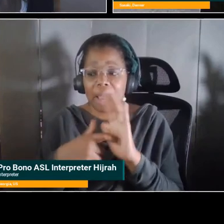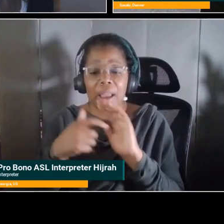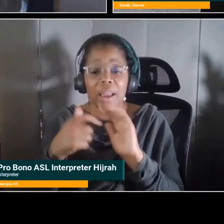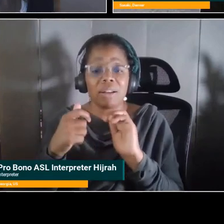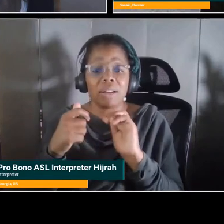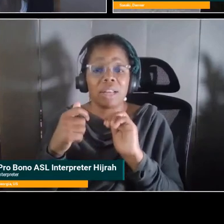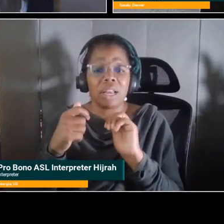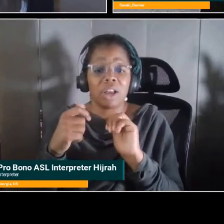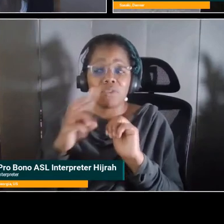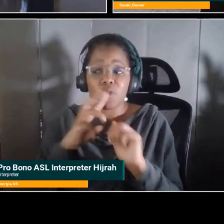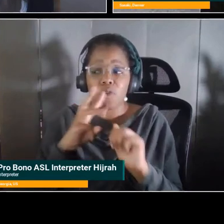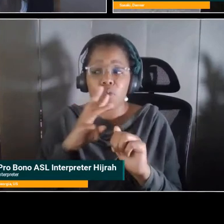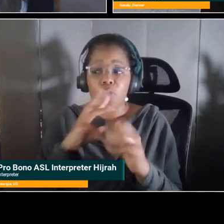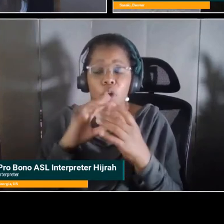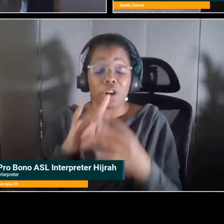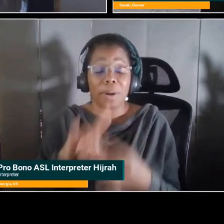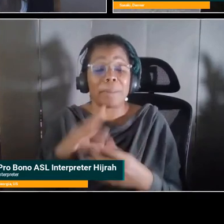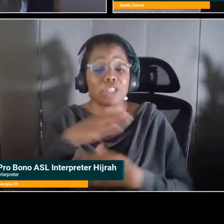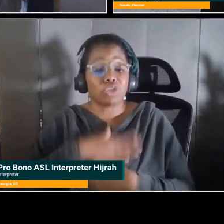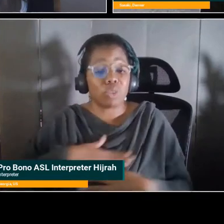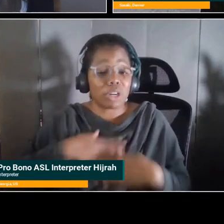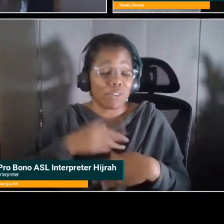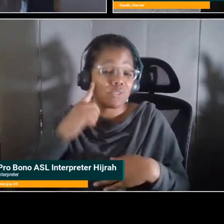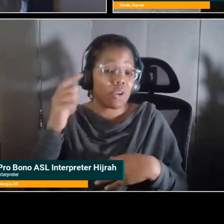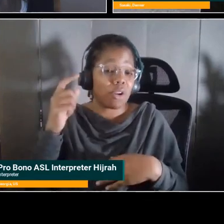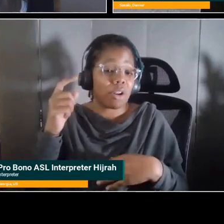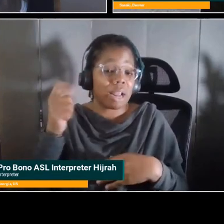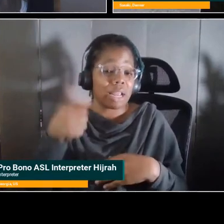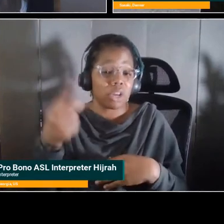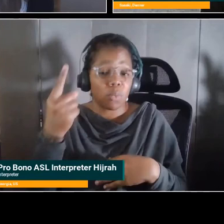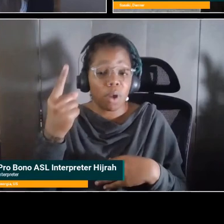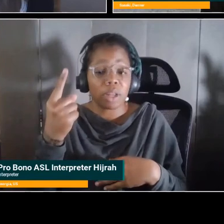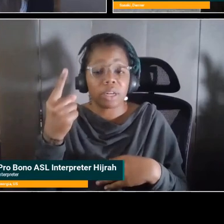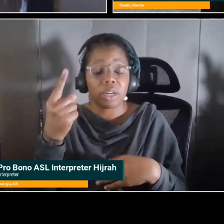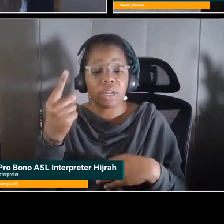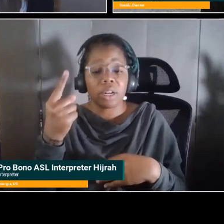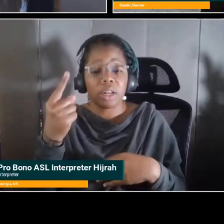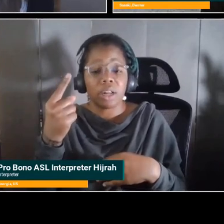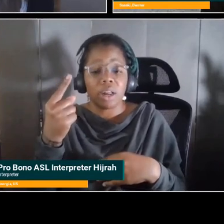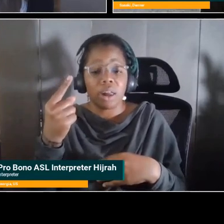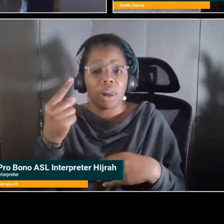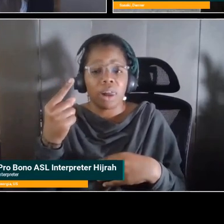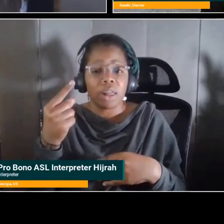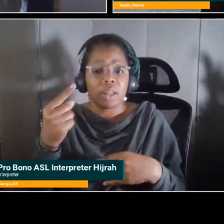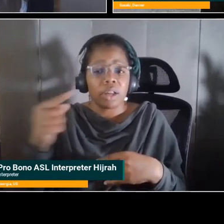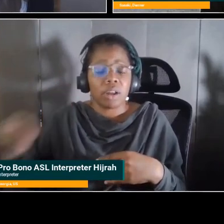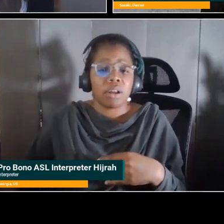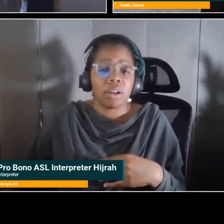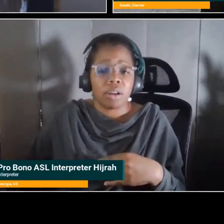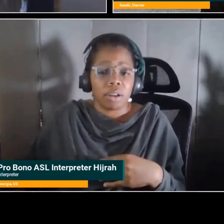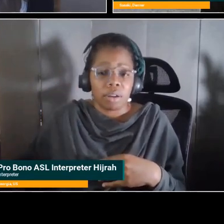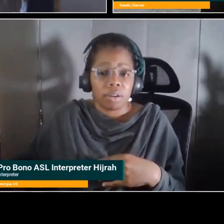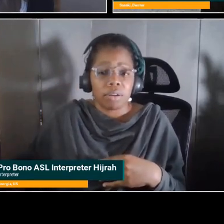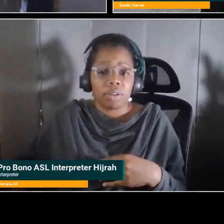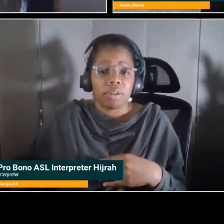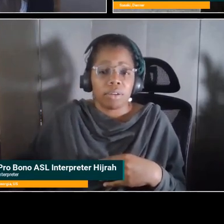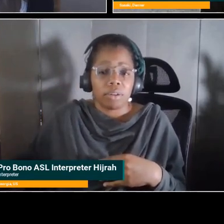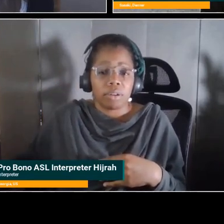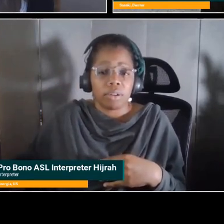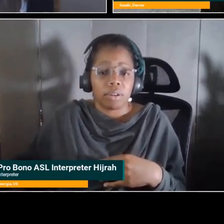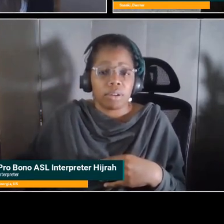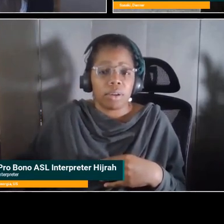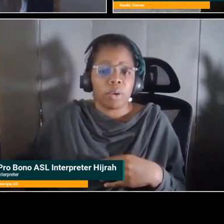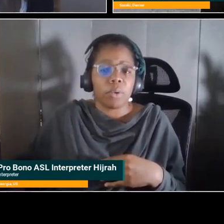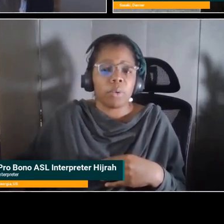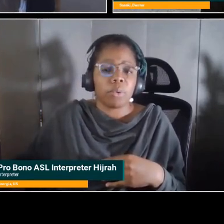recreation. And just from anyone, looking for examples, more